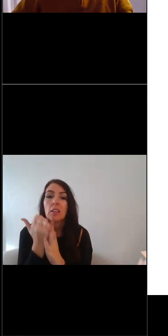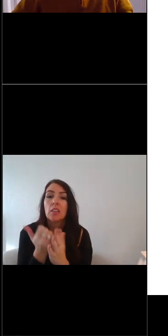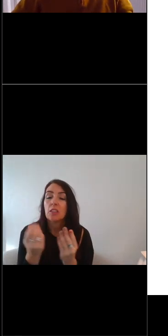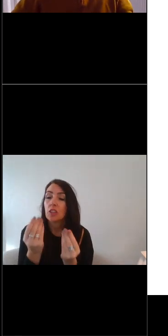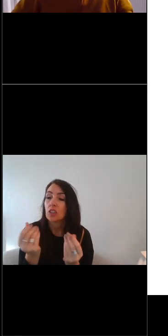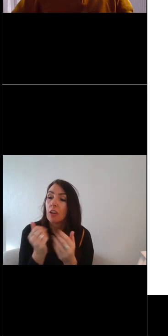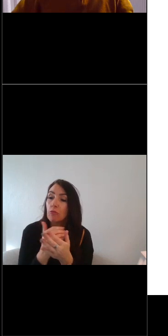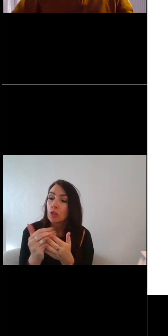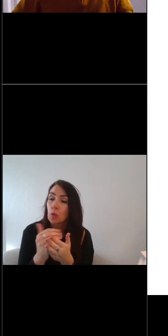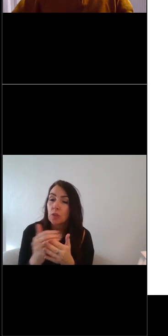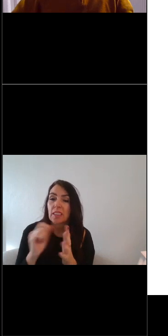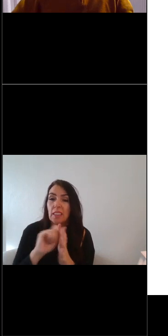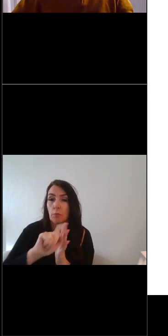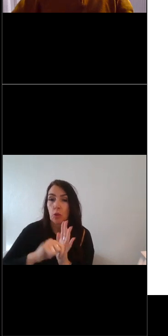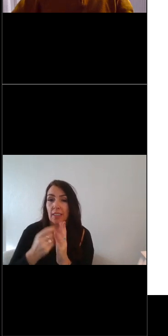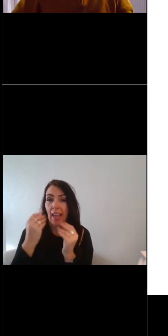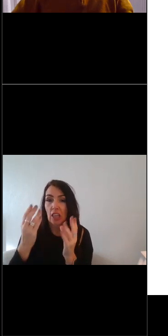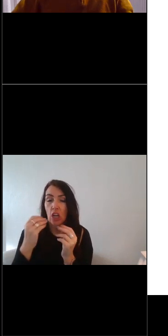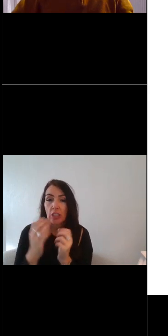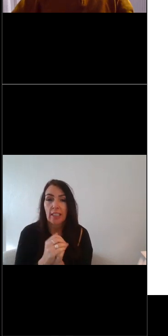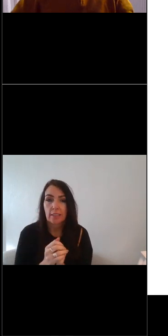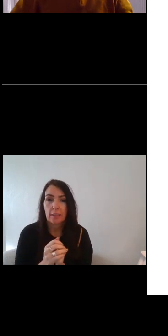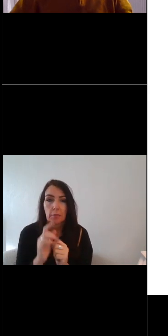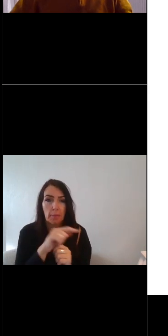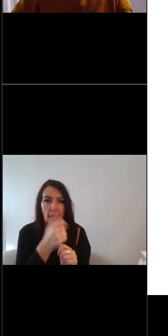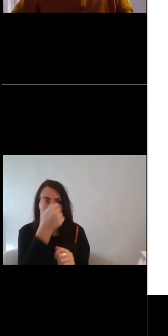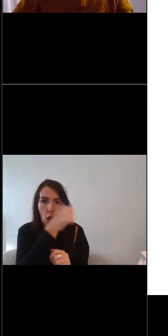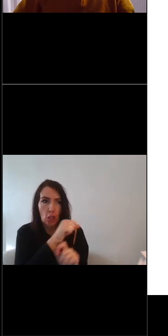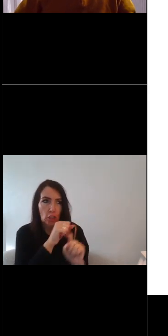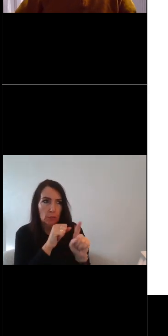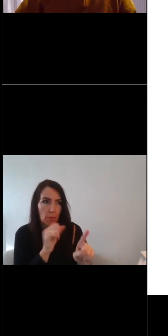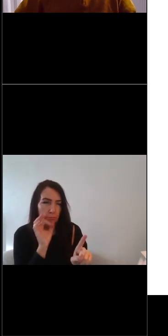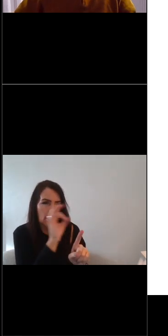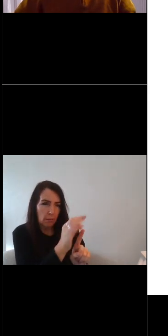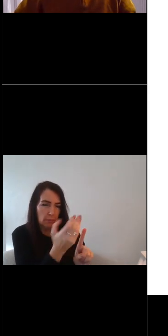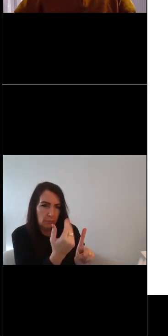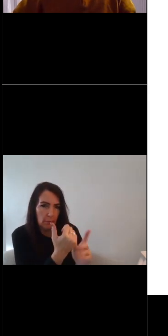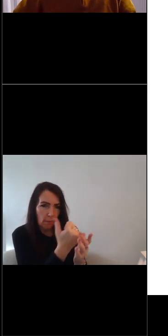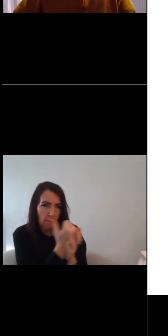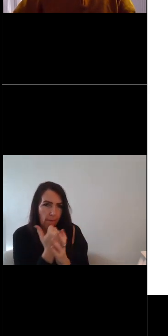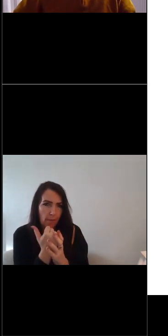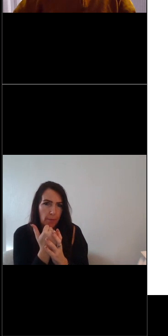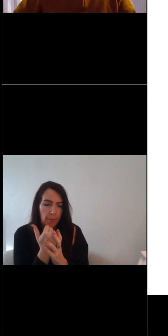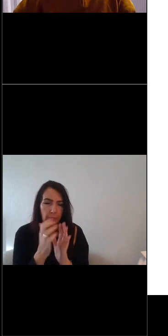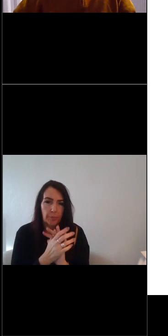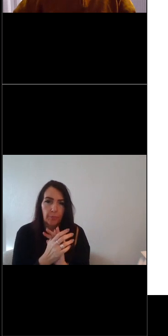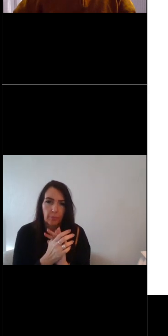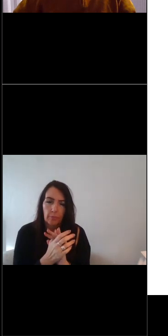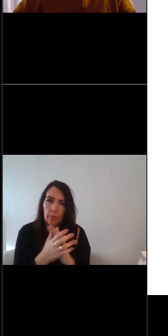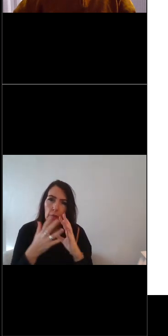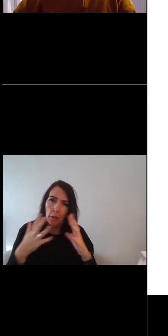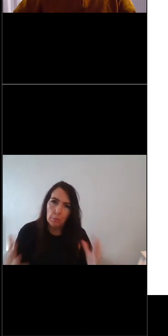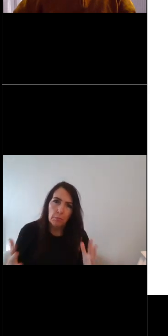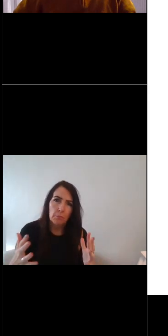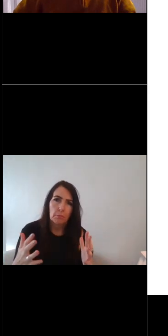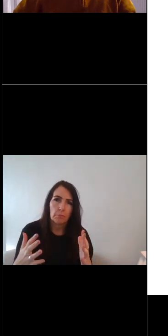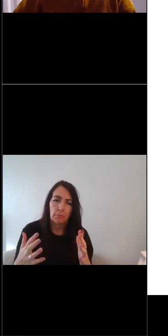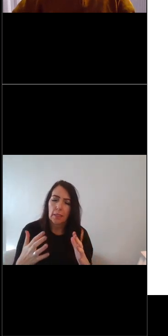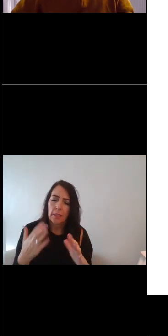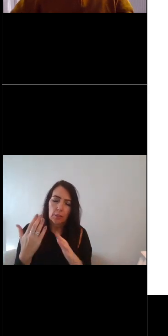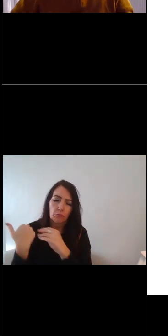learning. Lean on experts where you know they exist. Fleet decarbonisation is a huge multidisciplinary